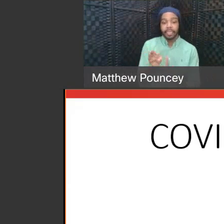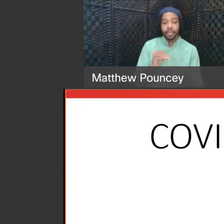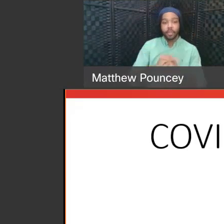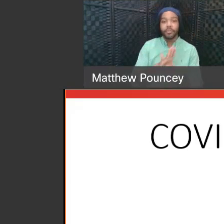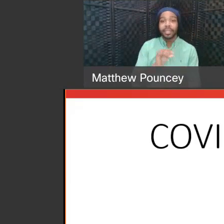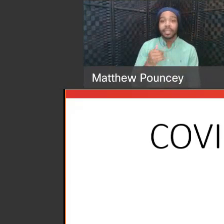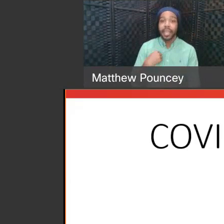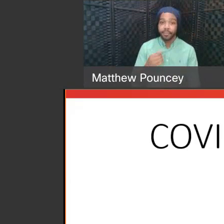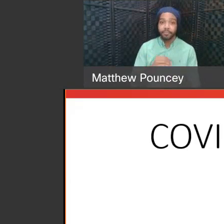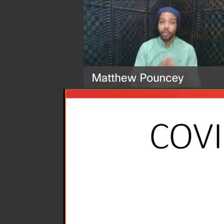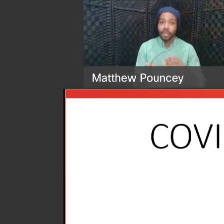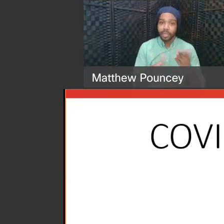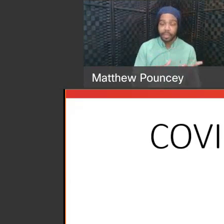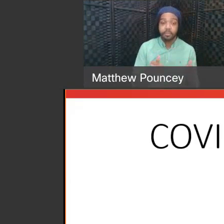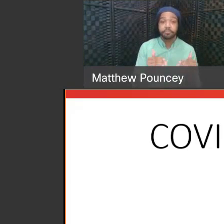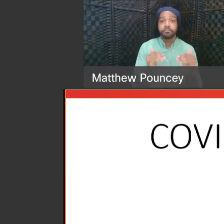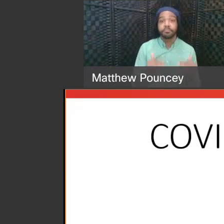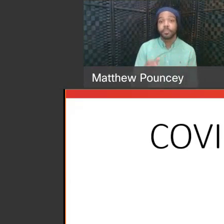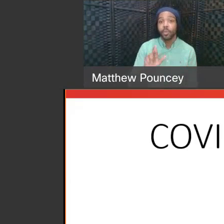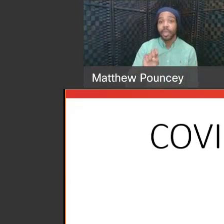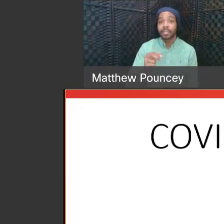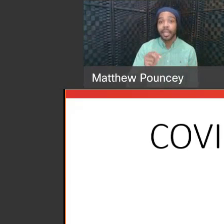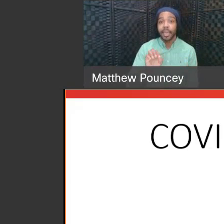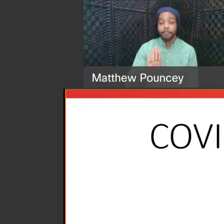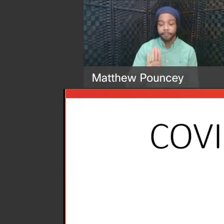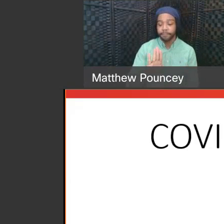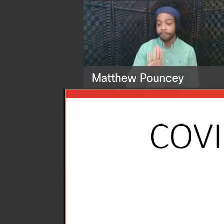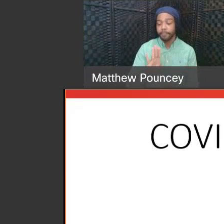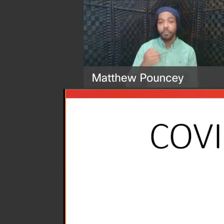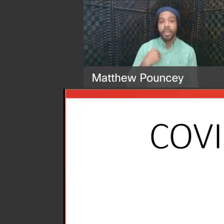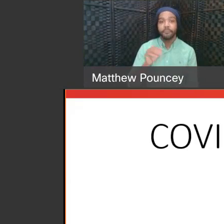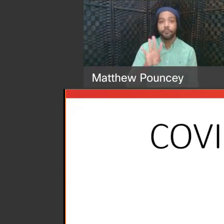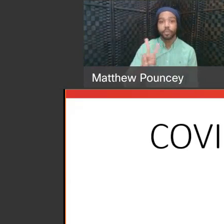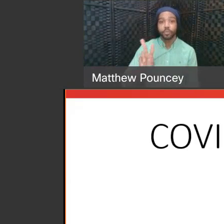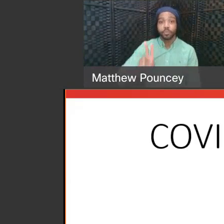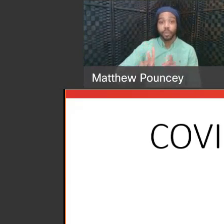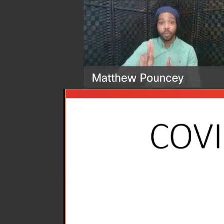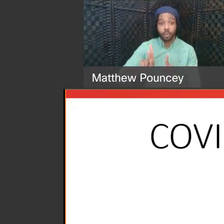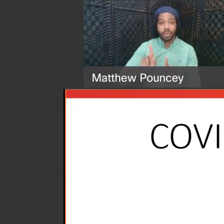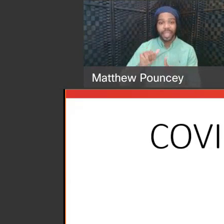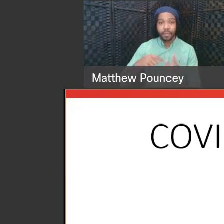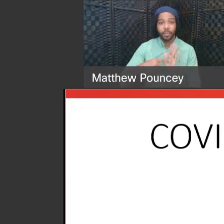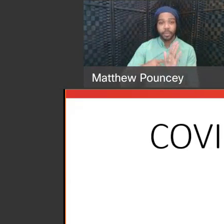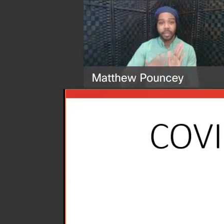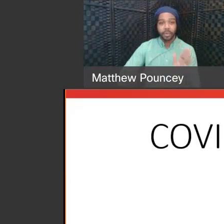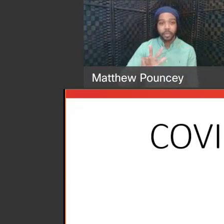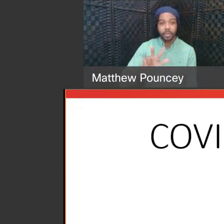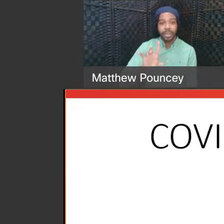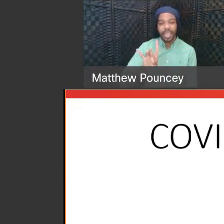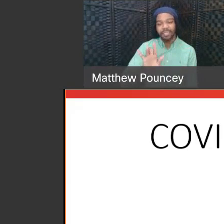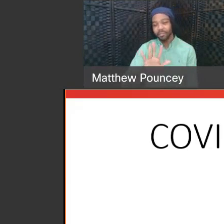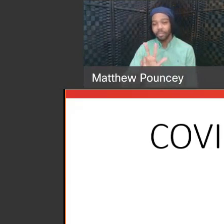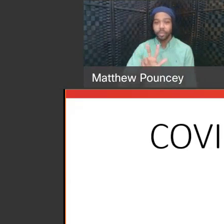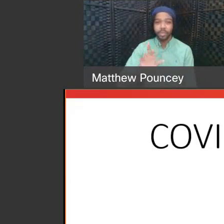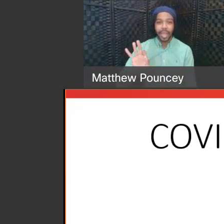death. In residential habilitation, the 42 people represent about